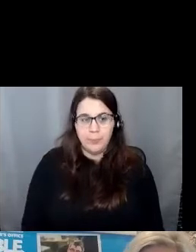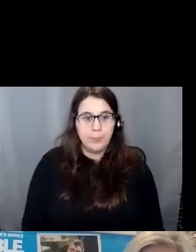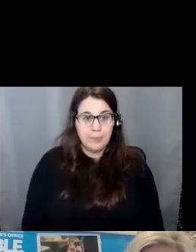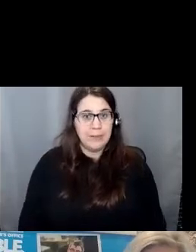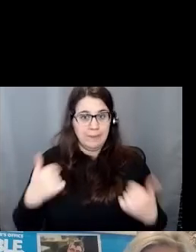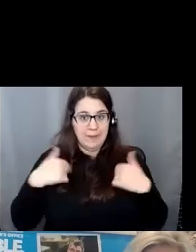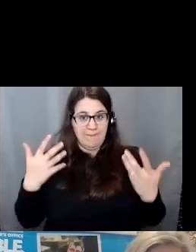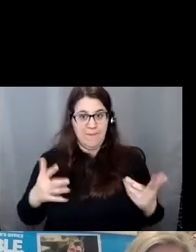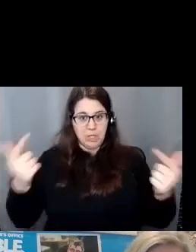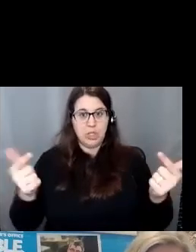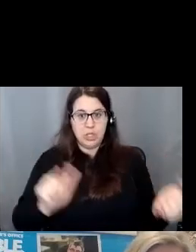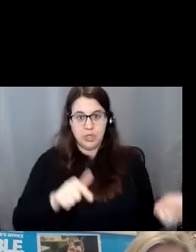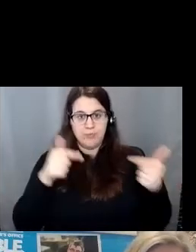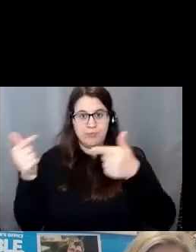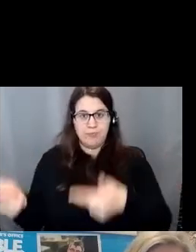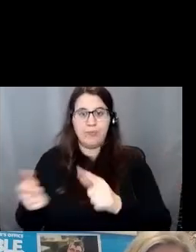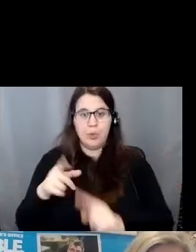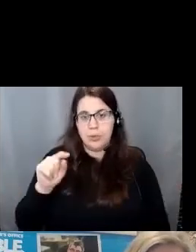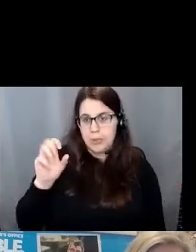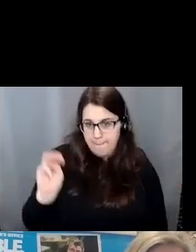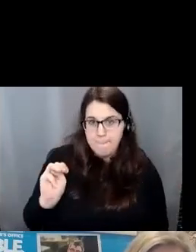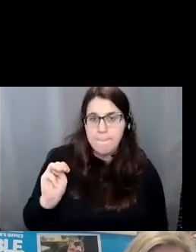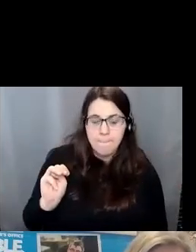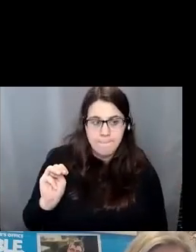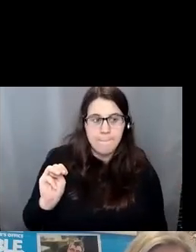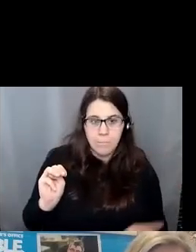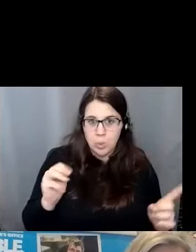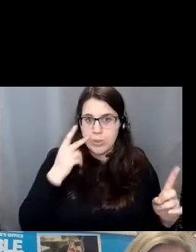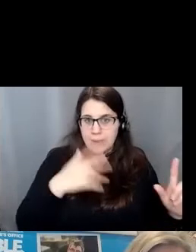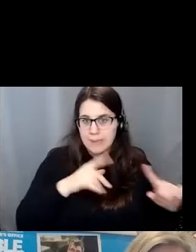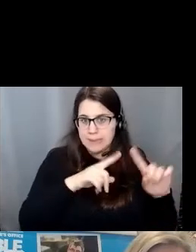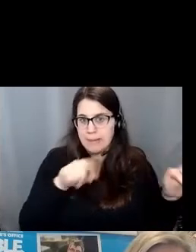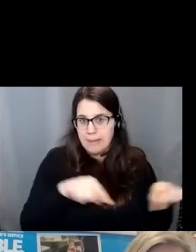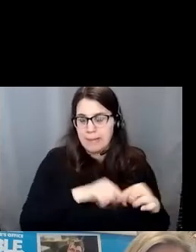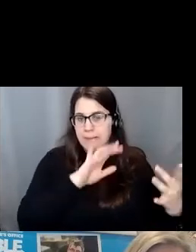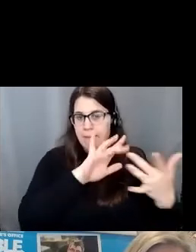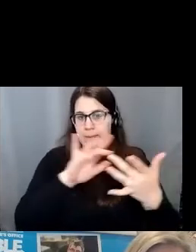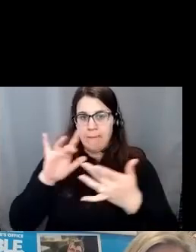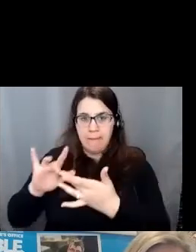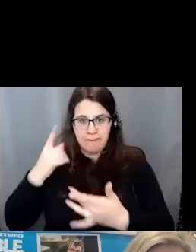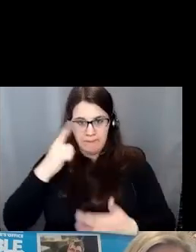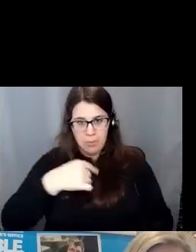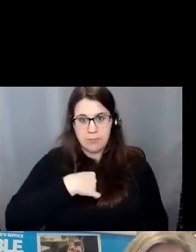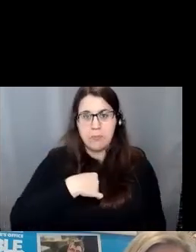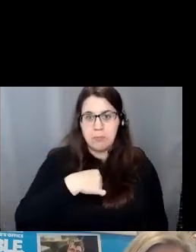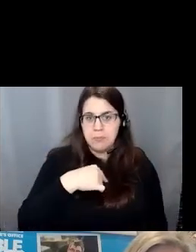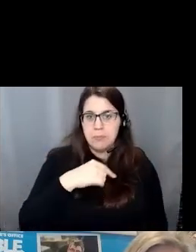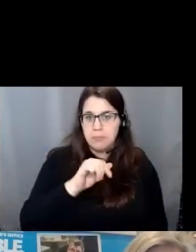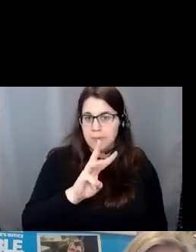Tom. And you see on this slide contact information for both stable and